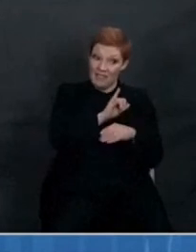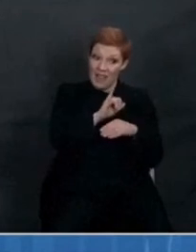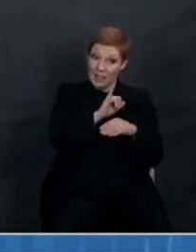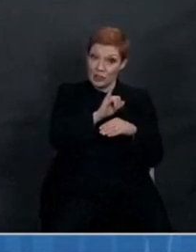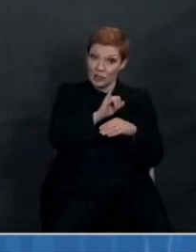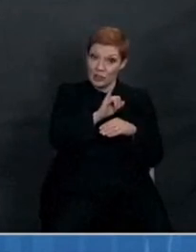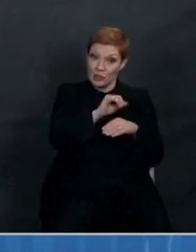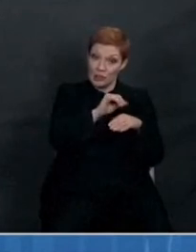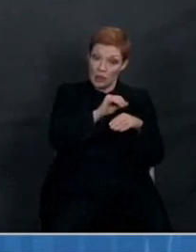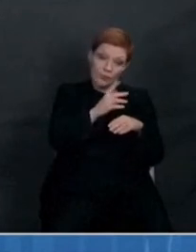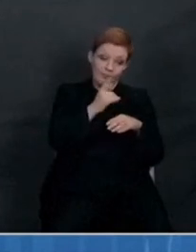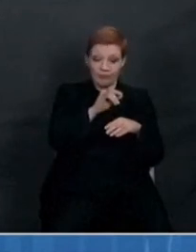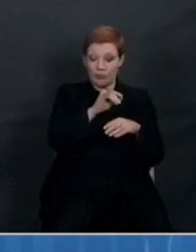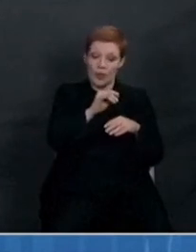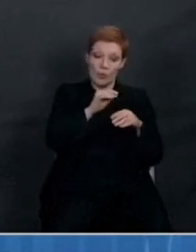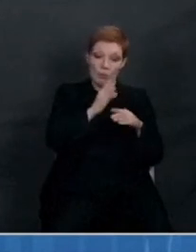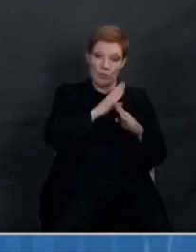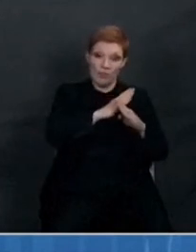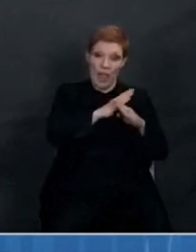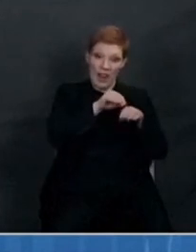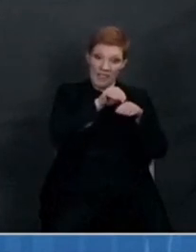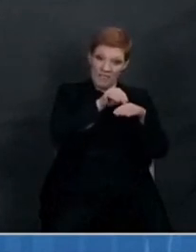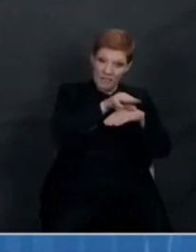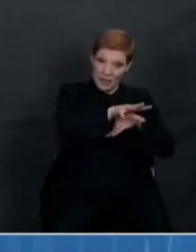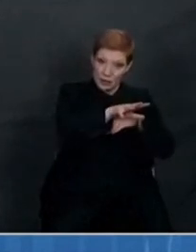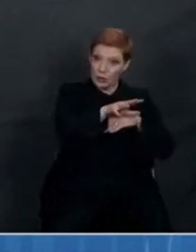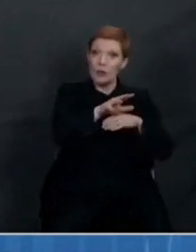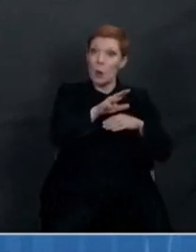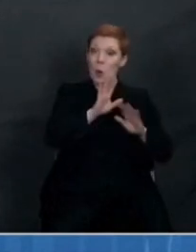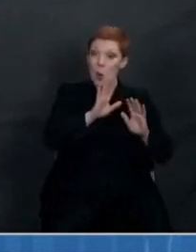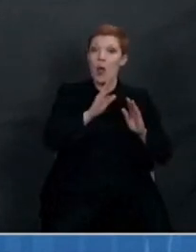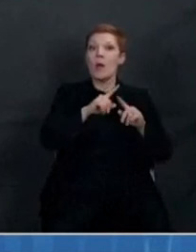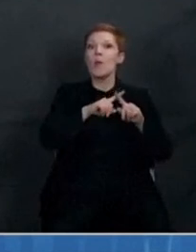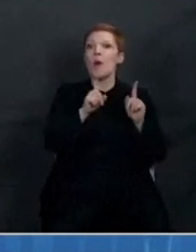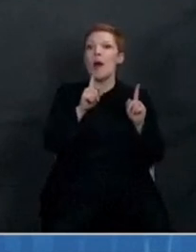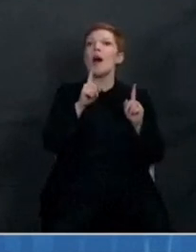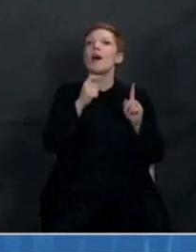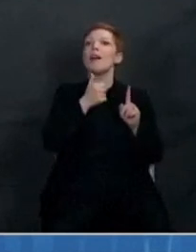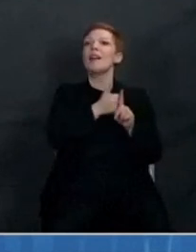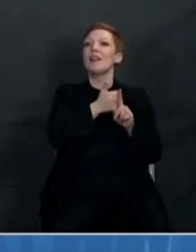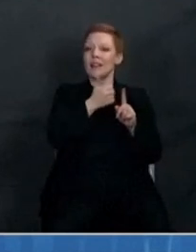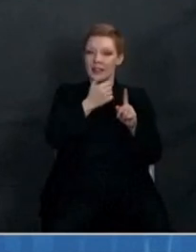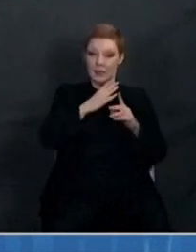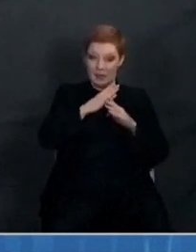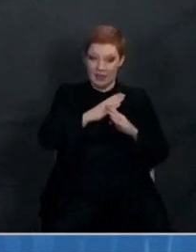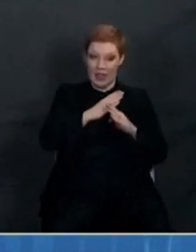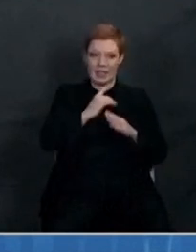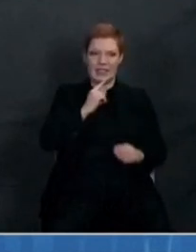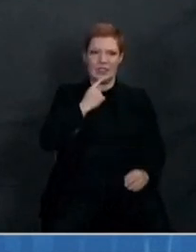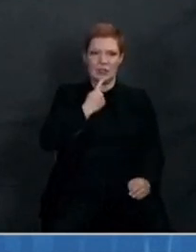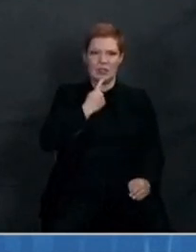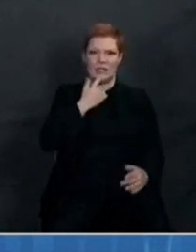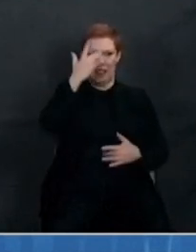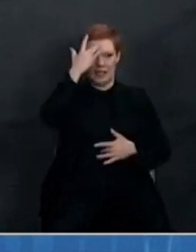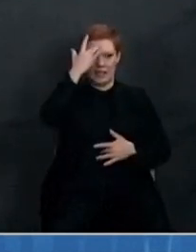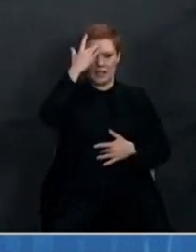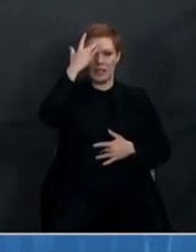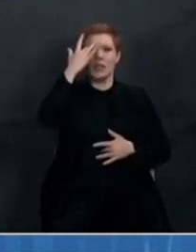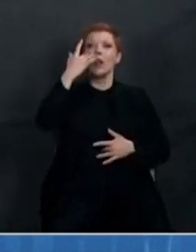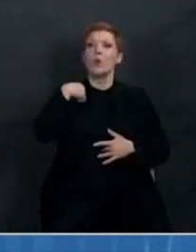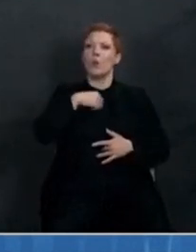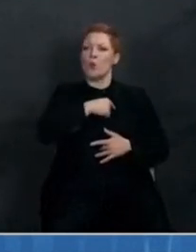very, very positively prevent serious illness and serious disease. We've been asked